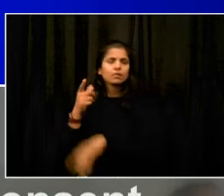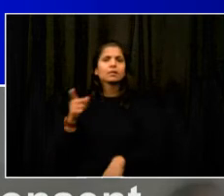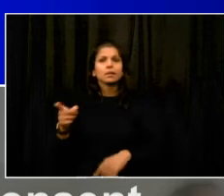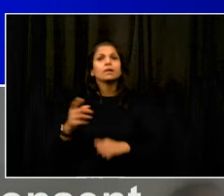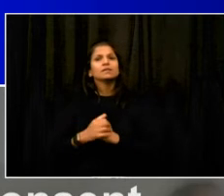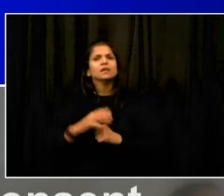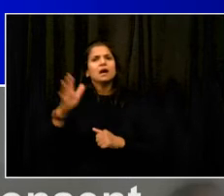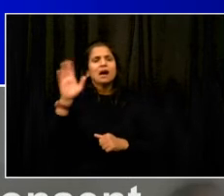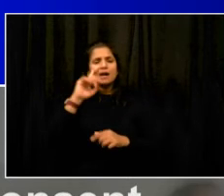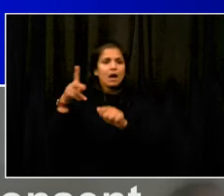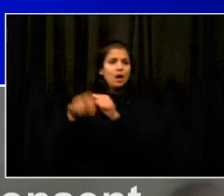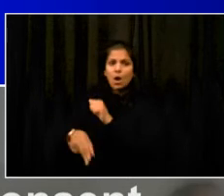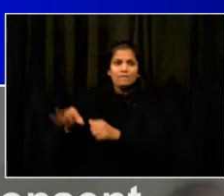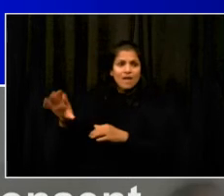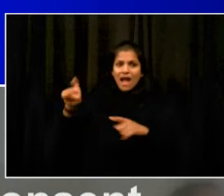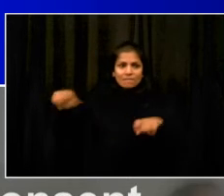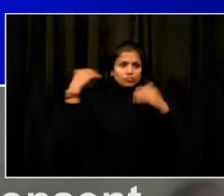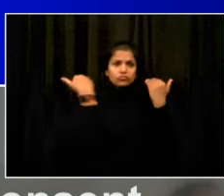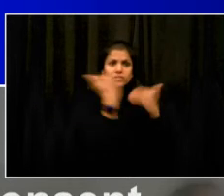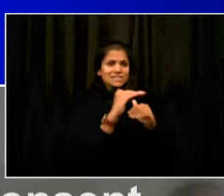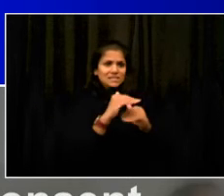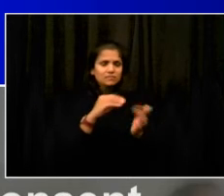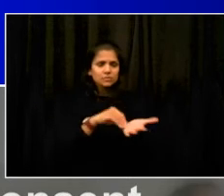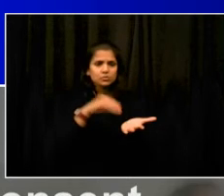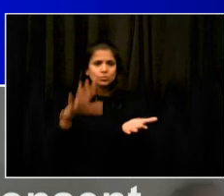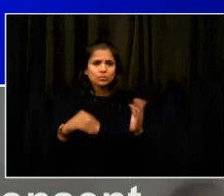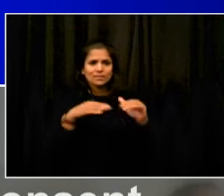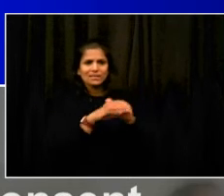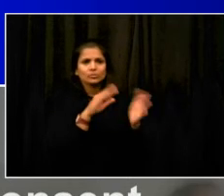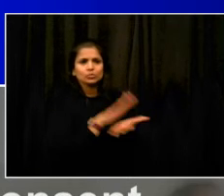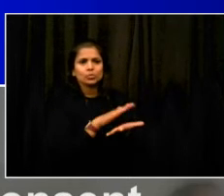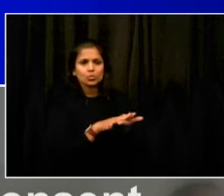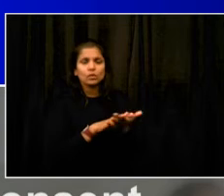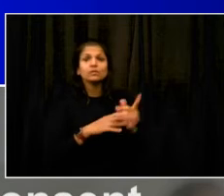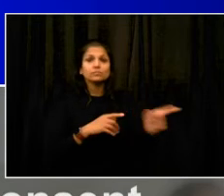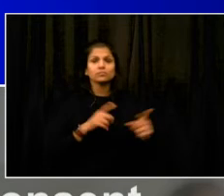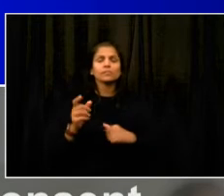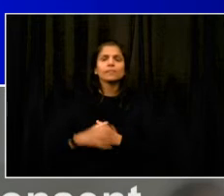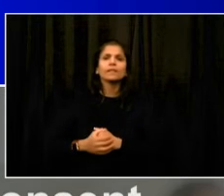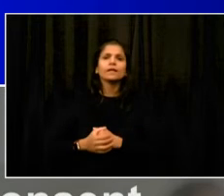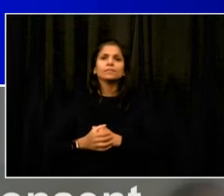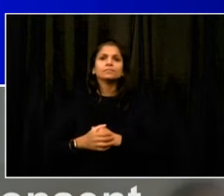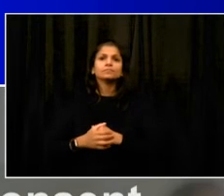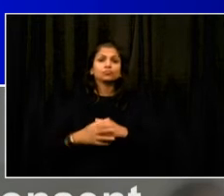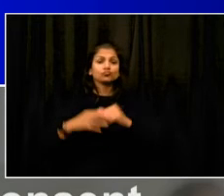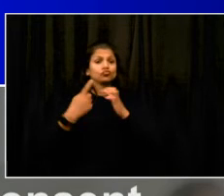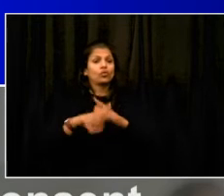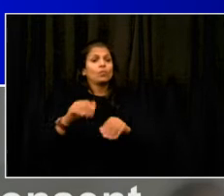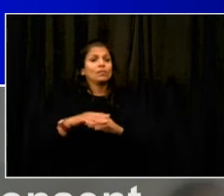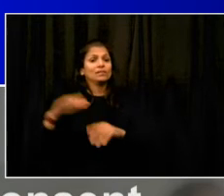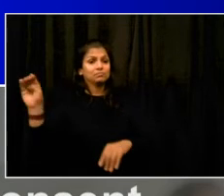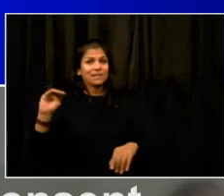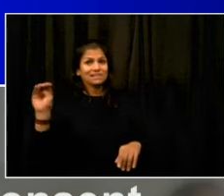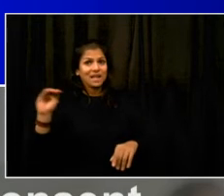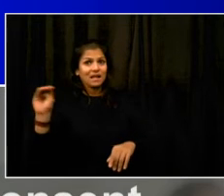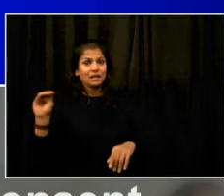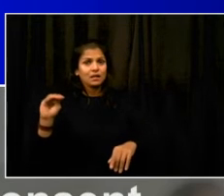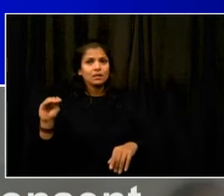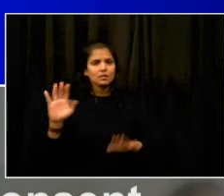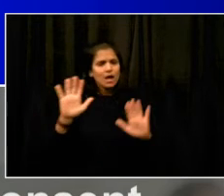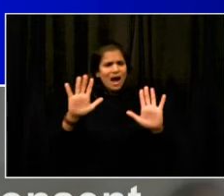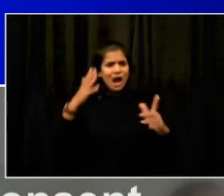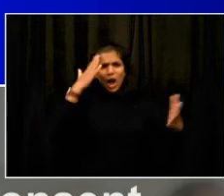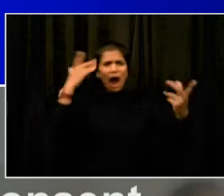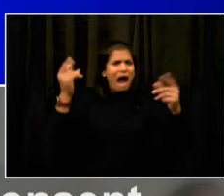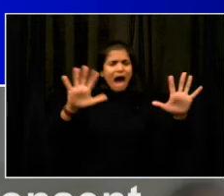up reworking our schools to maximize the number of schools in 5 days a week and the number of kids who get to benefit from 5 days a week or as